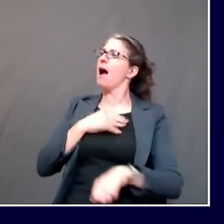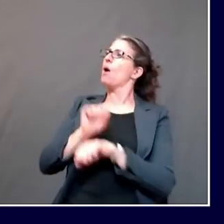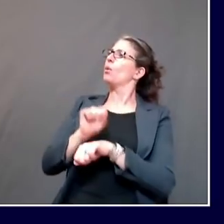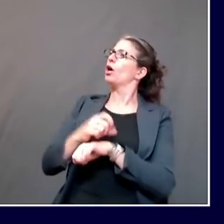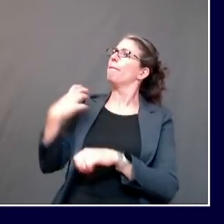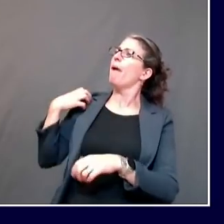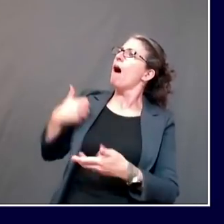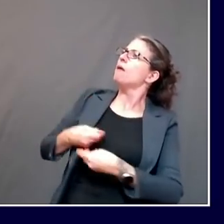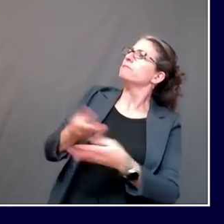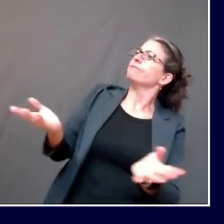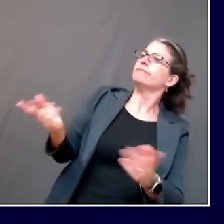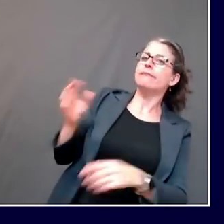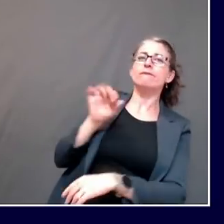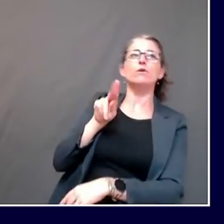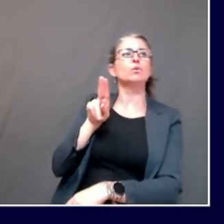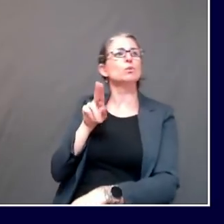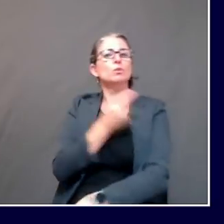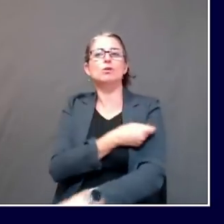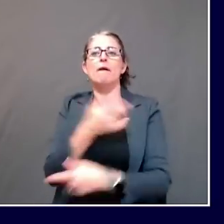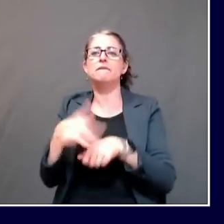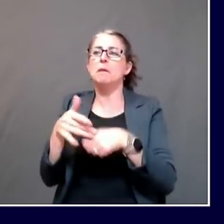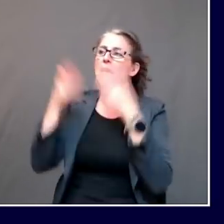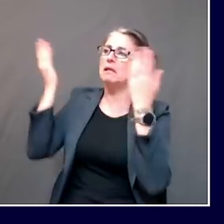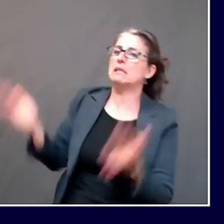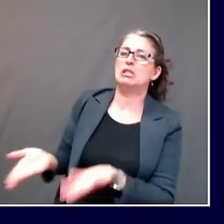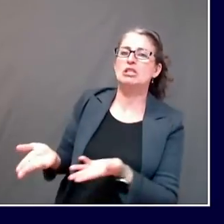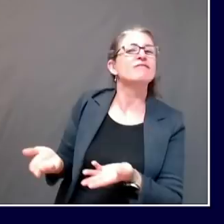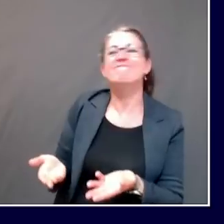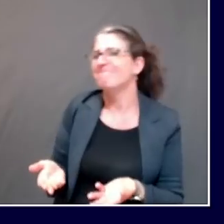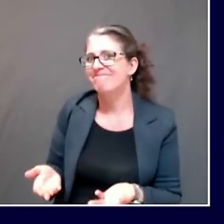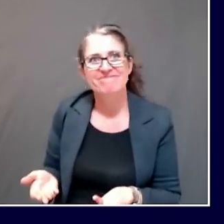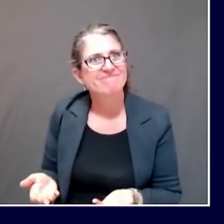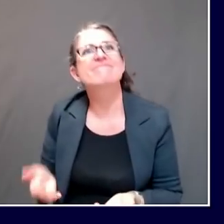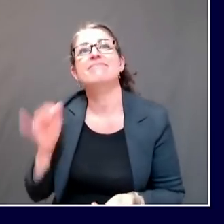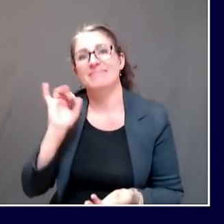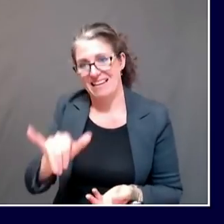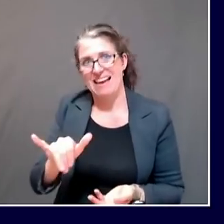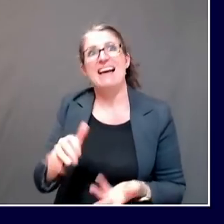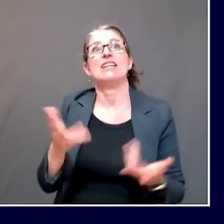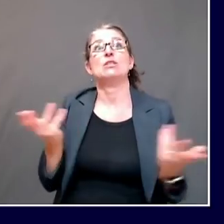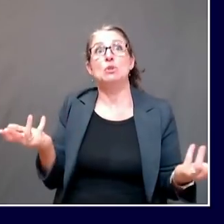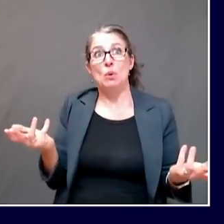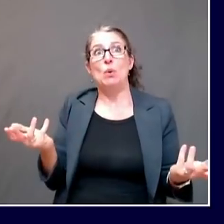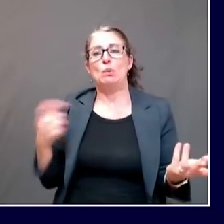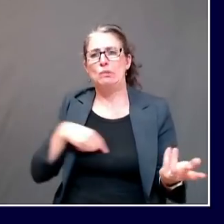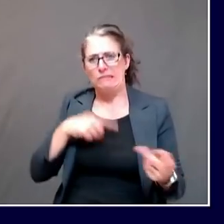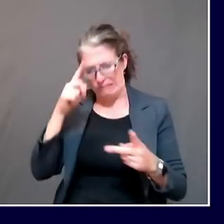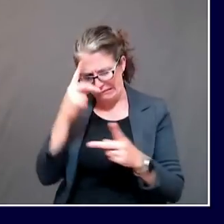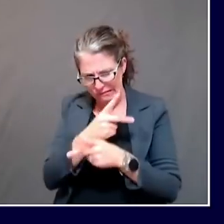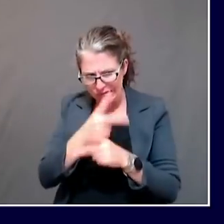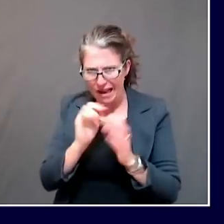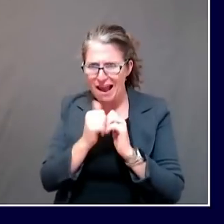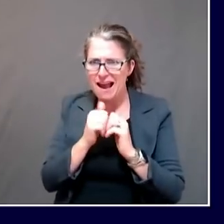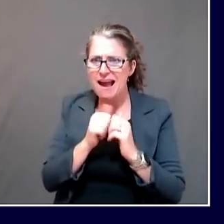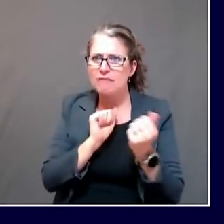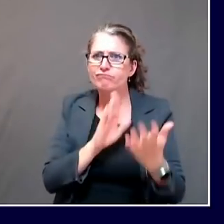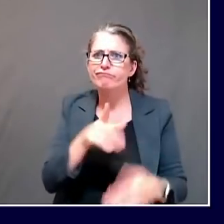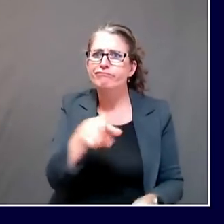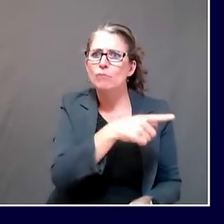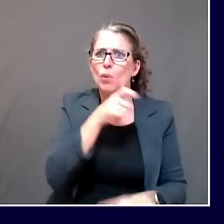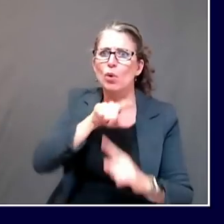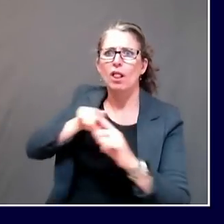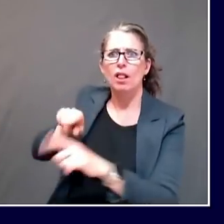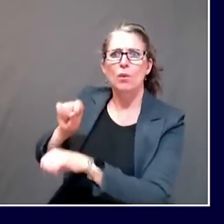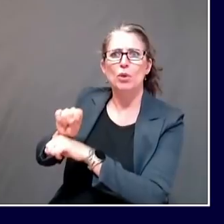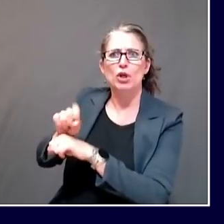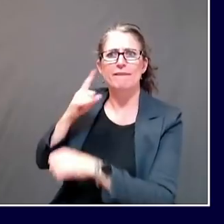their healthcare provider on an ongoing basis. We're looking to cast a broader net this year, looking at other healthcare providers other than just those